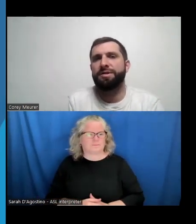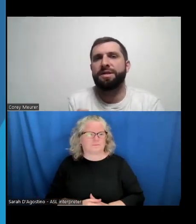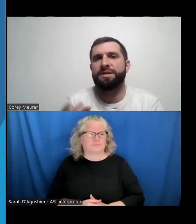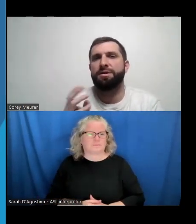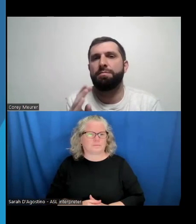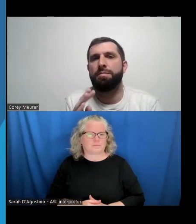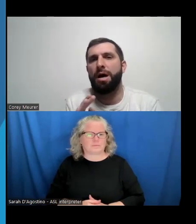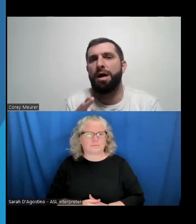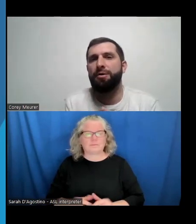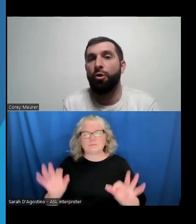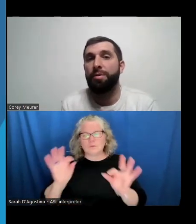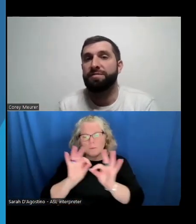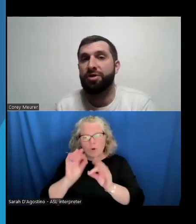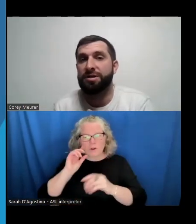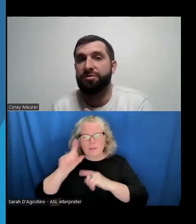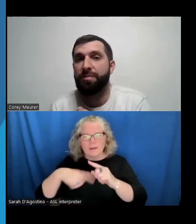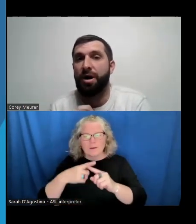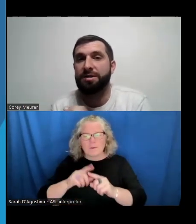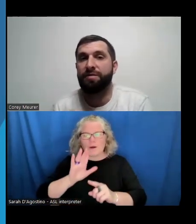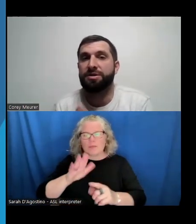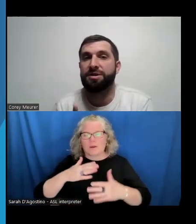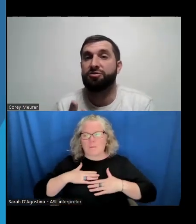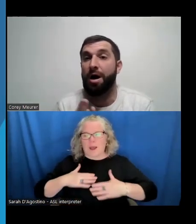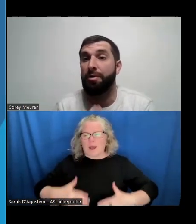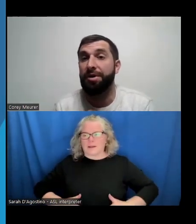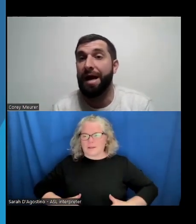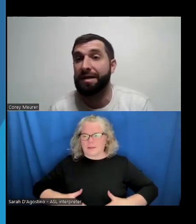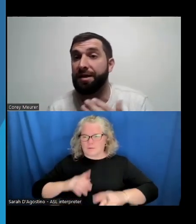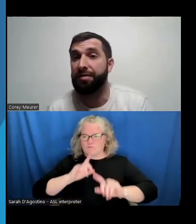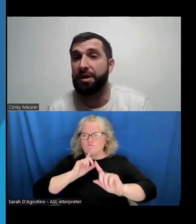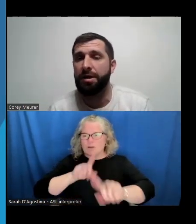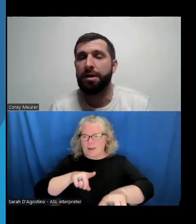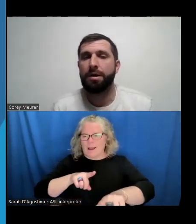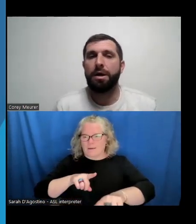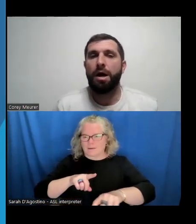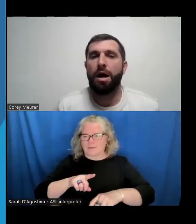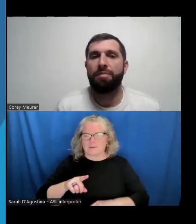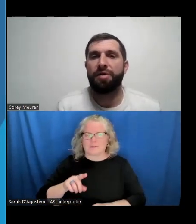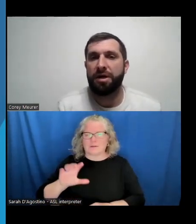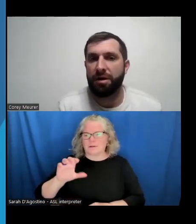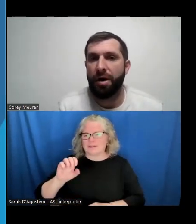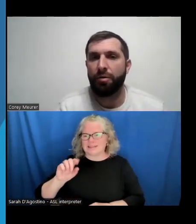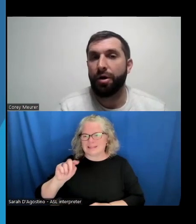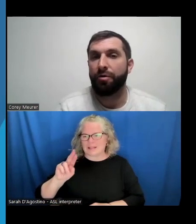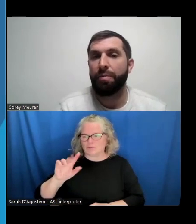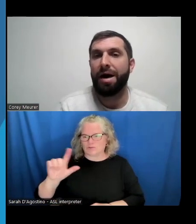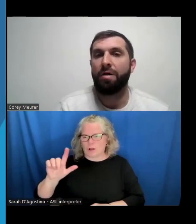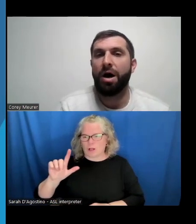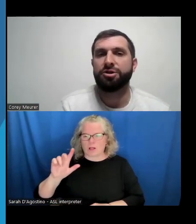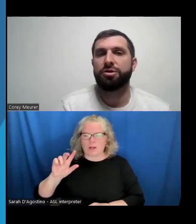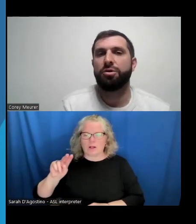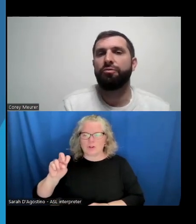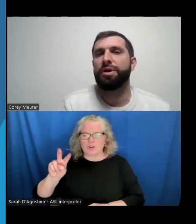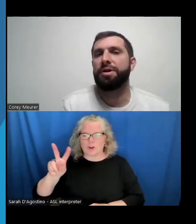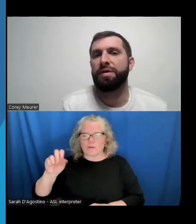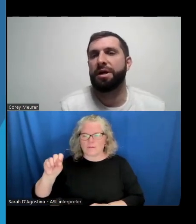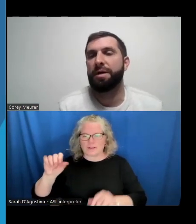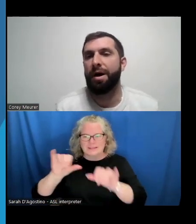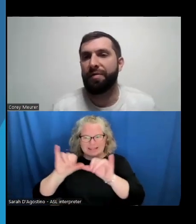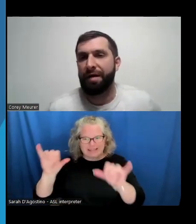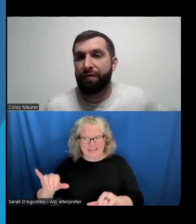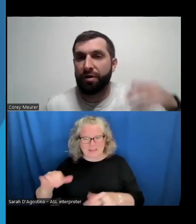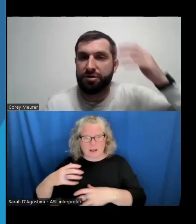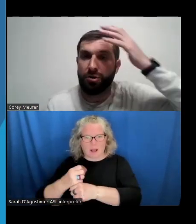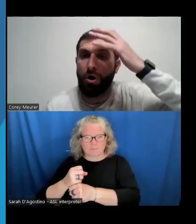central nervous system, normative stress response versus trauma reactivity. Thinking about neurobiological, really